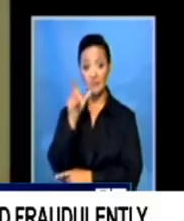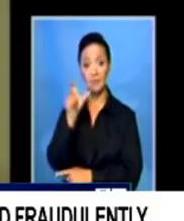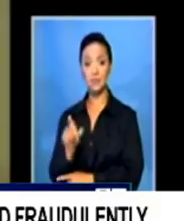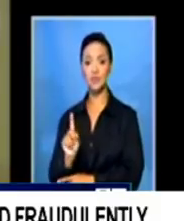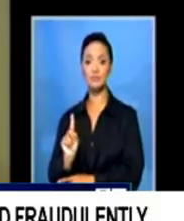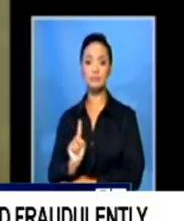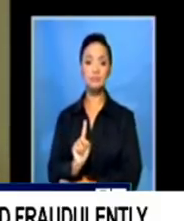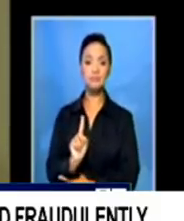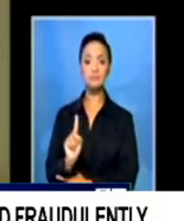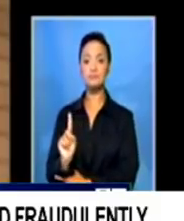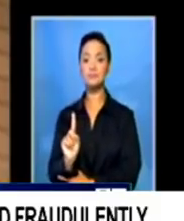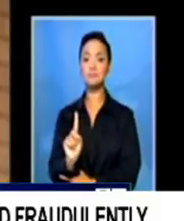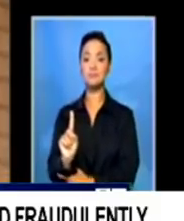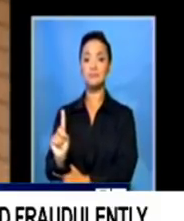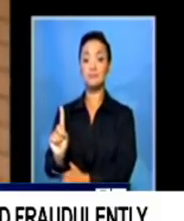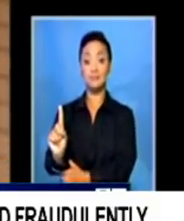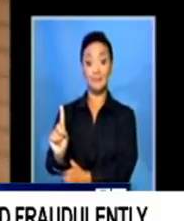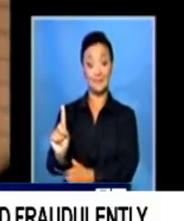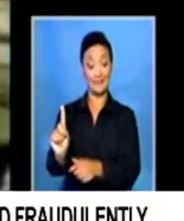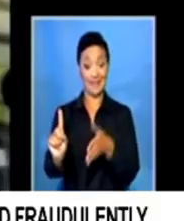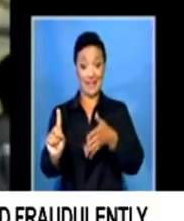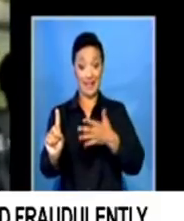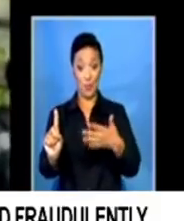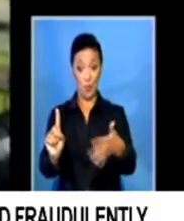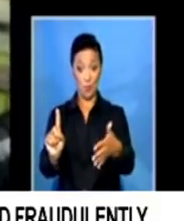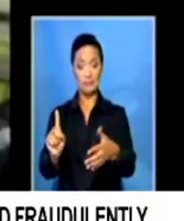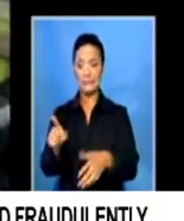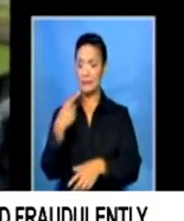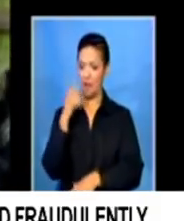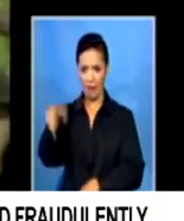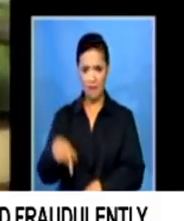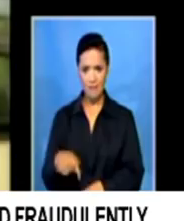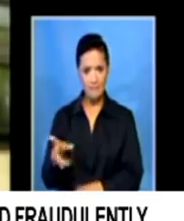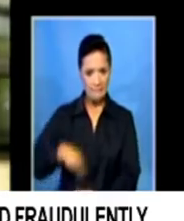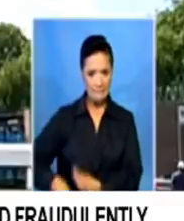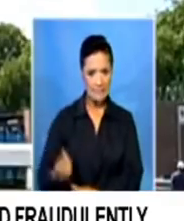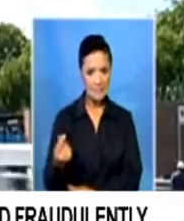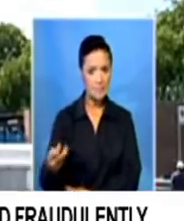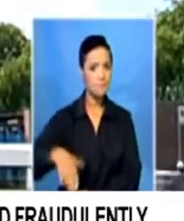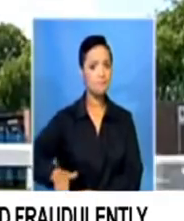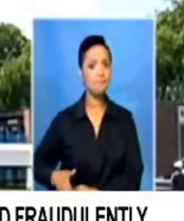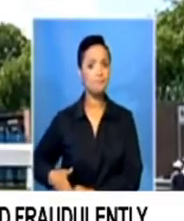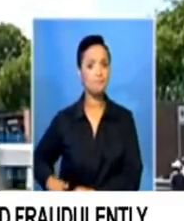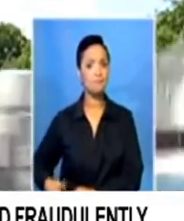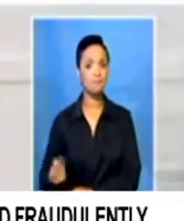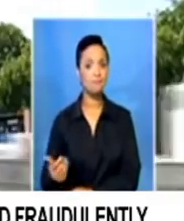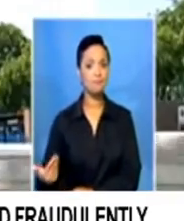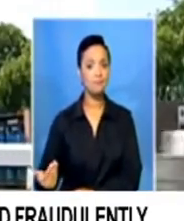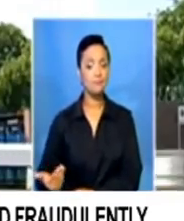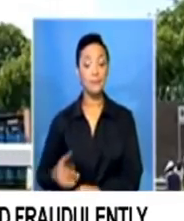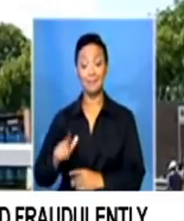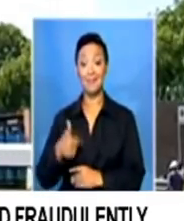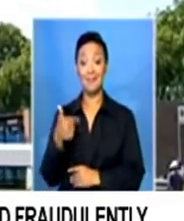pushback. And last year in October, the President also authorized the Special Investigative